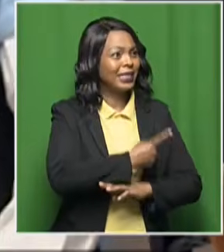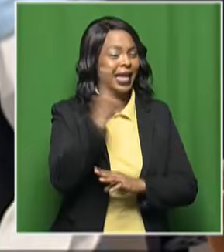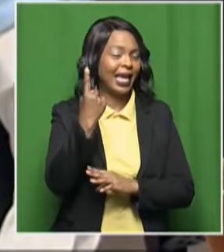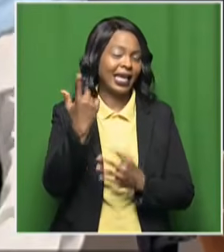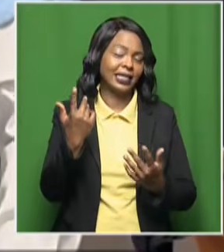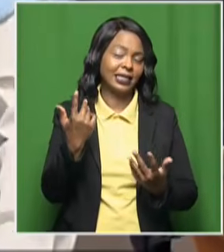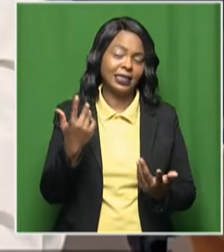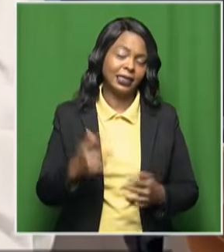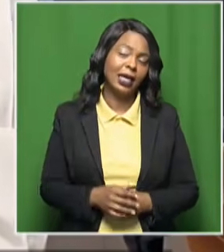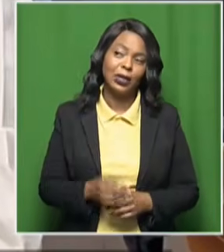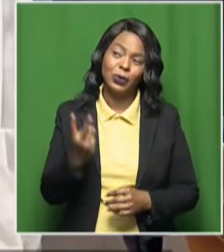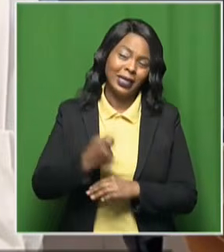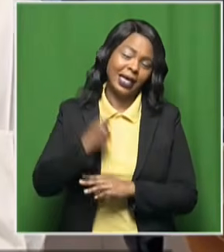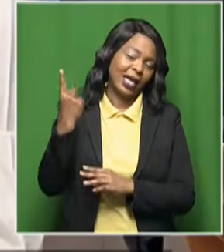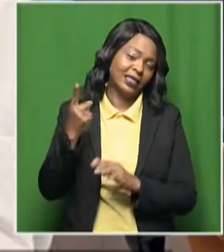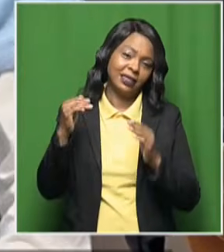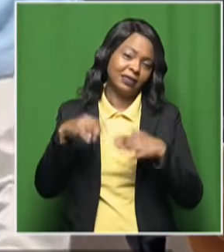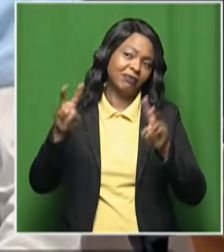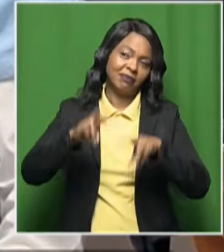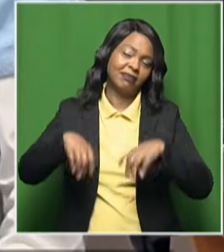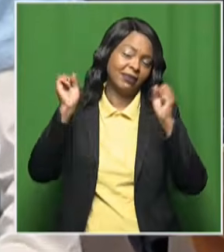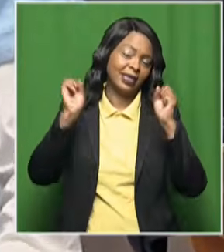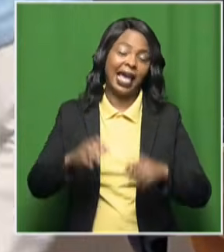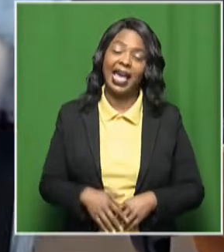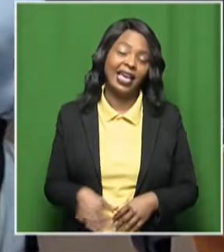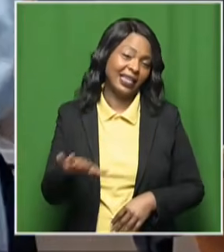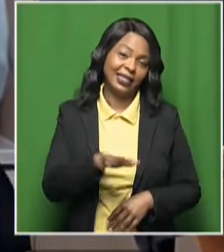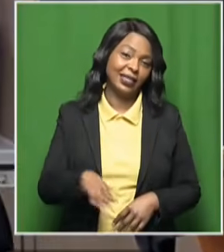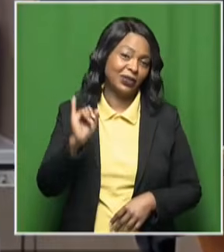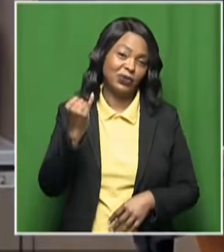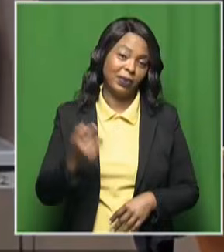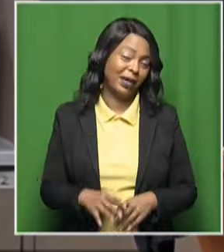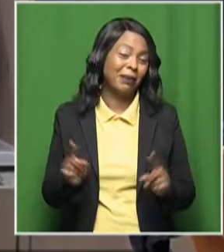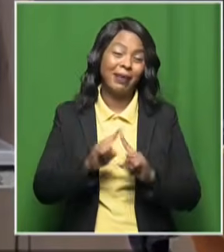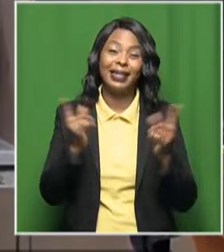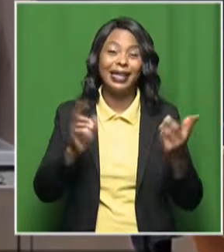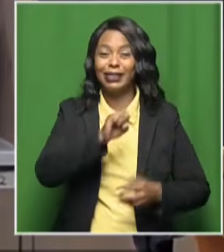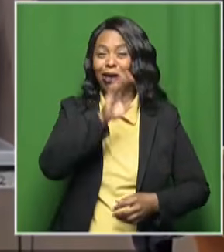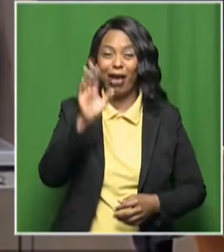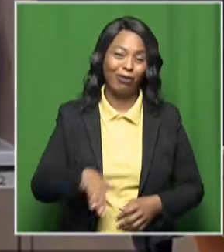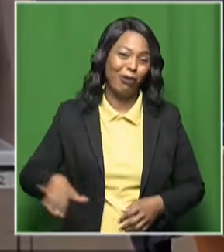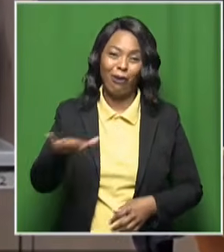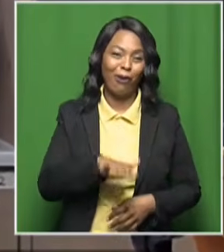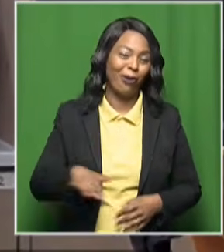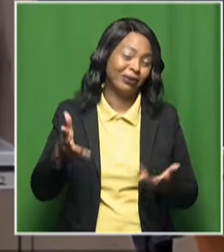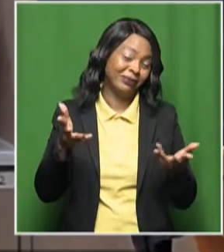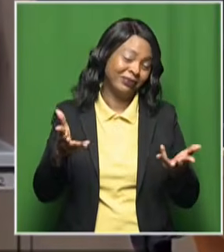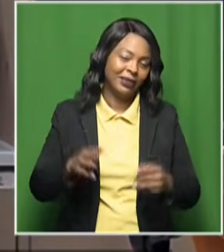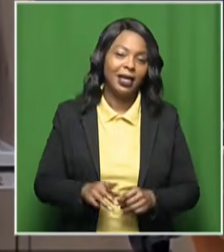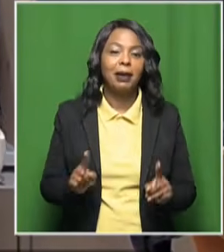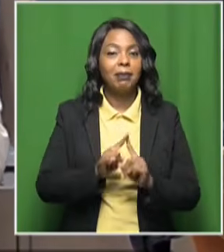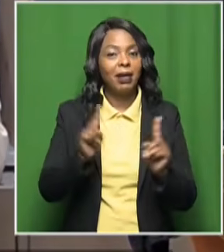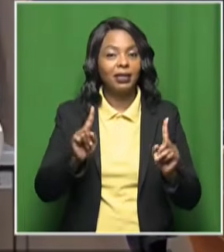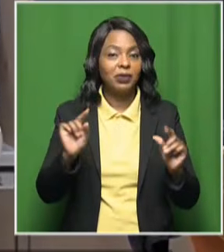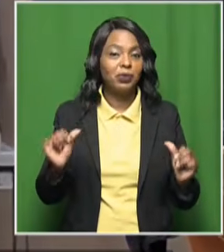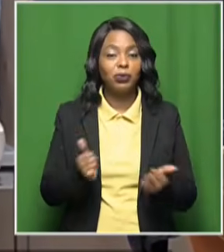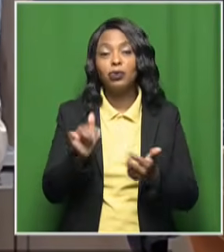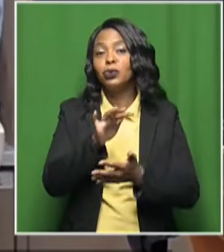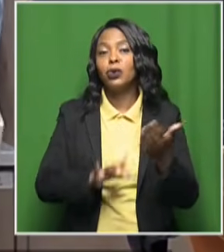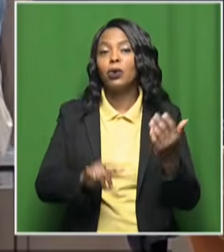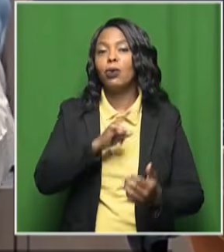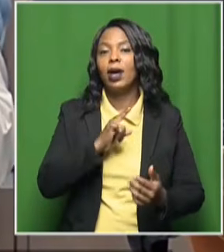man. The joys of living in Joburg. Actually, the joys of living in South Africa. But listen, that's actually a brilliant story, because, you know, a lot of people may be